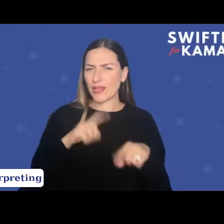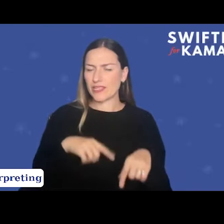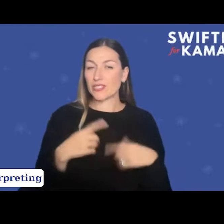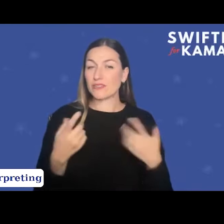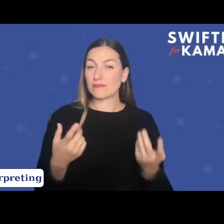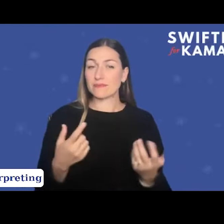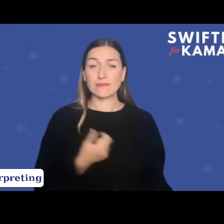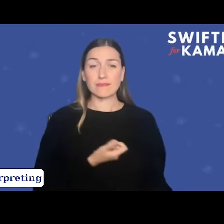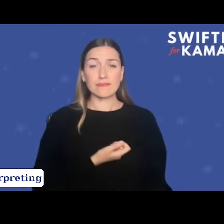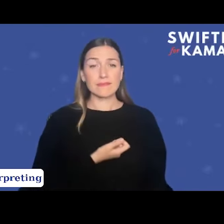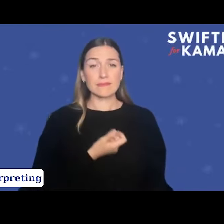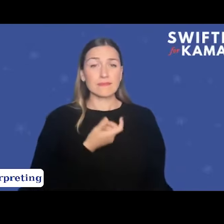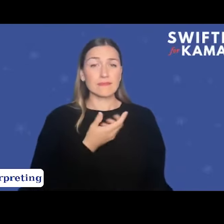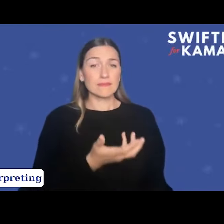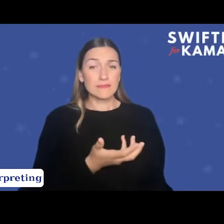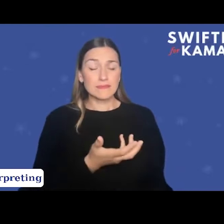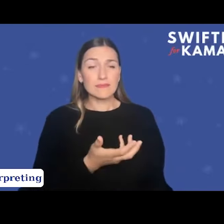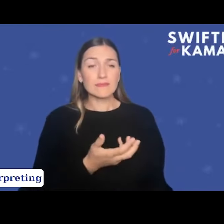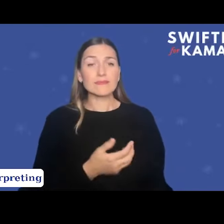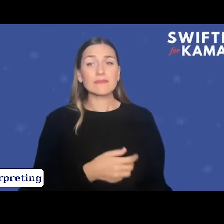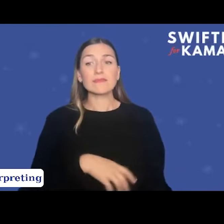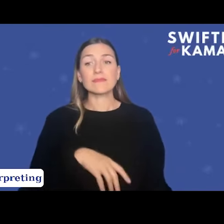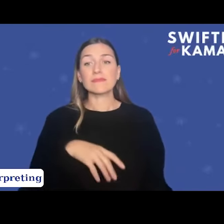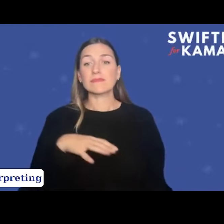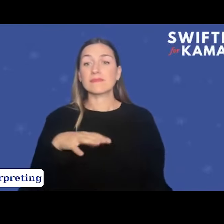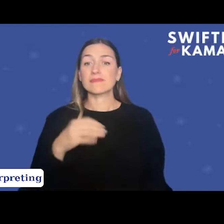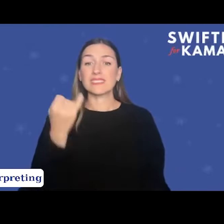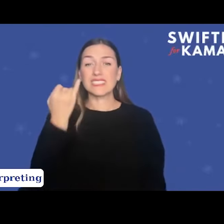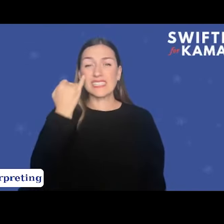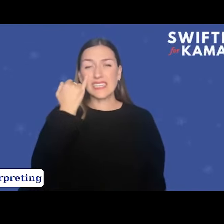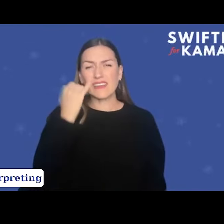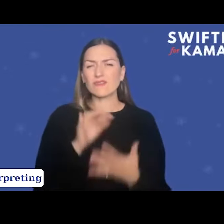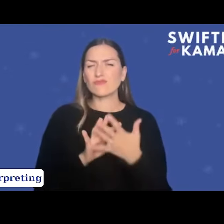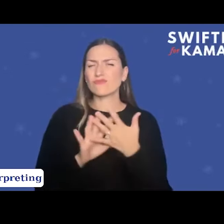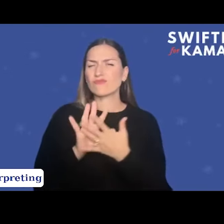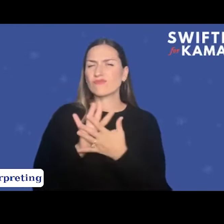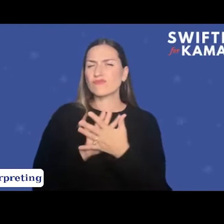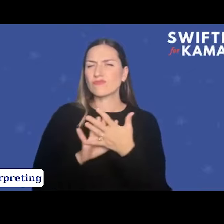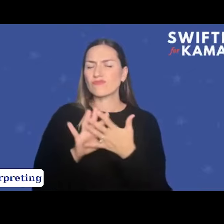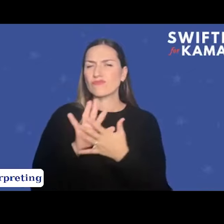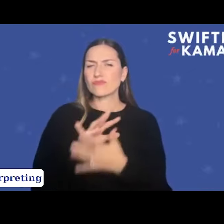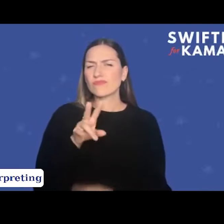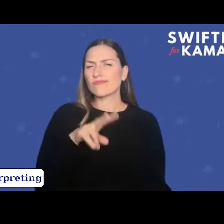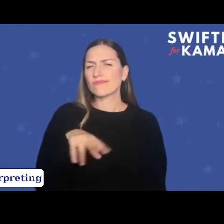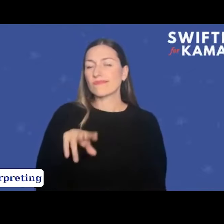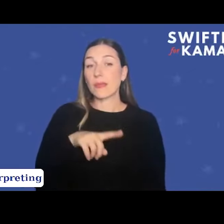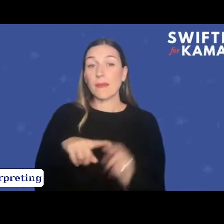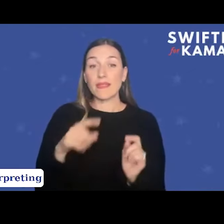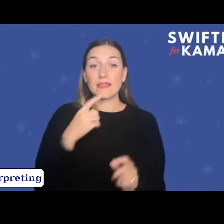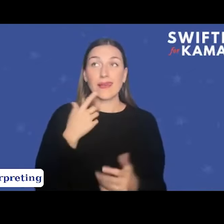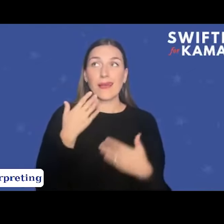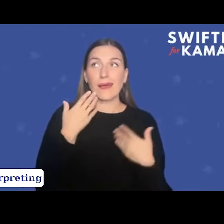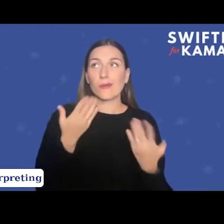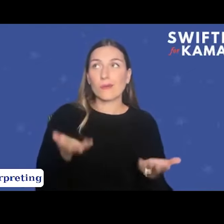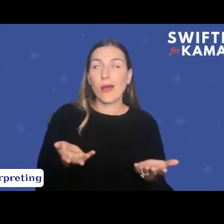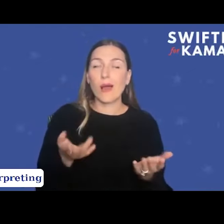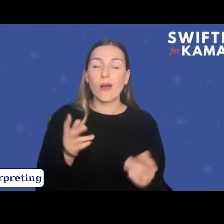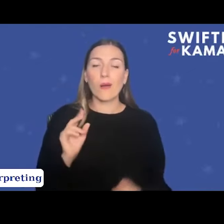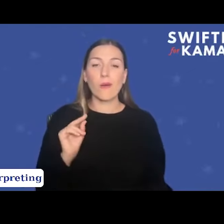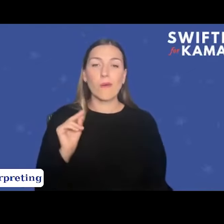speak your heart. If they're a little ambivalent, you know, but they tell you, well, I'm not sure about